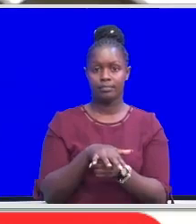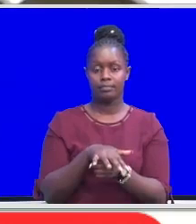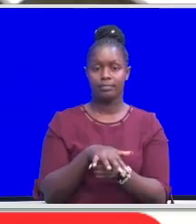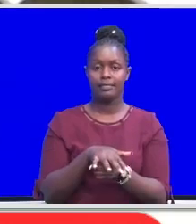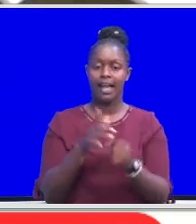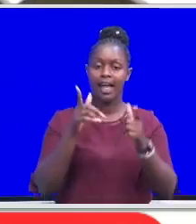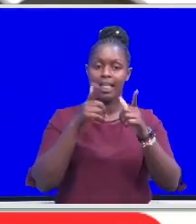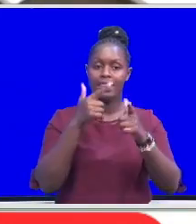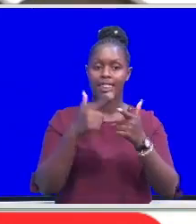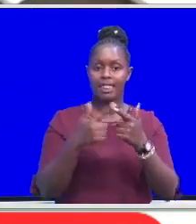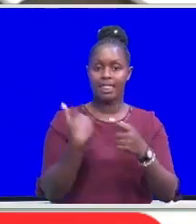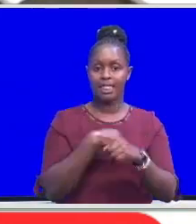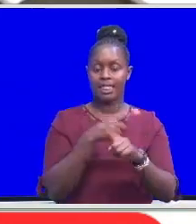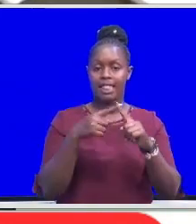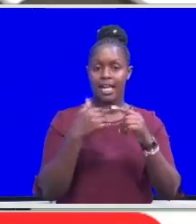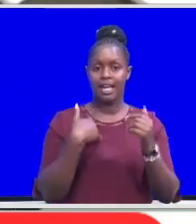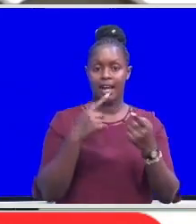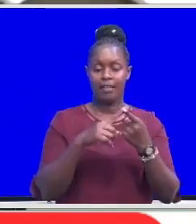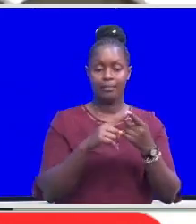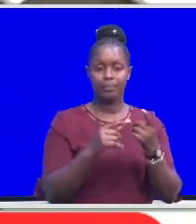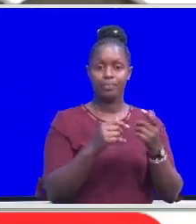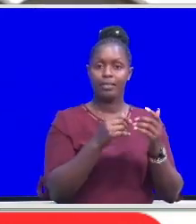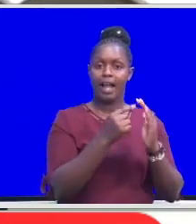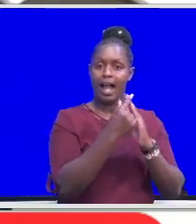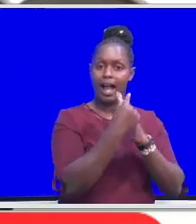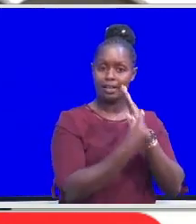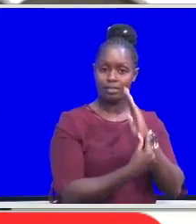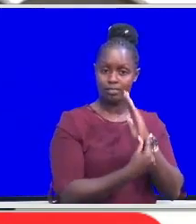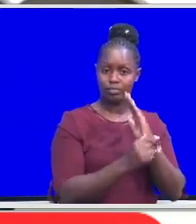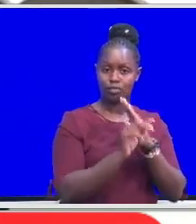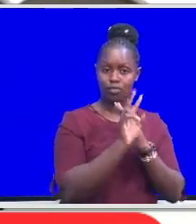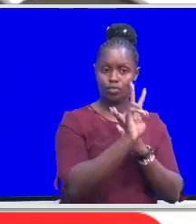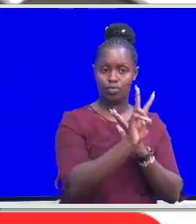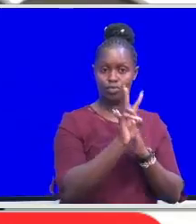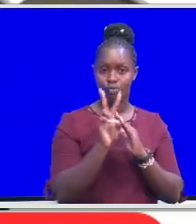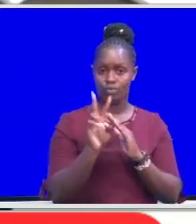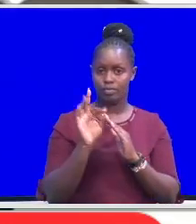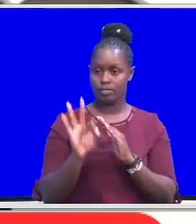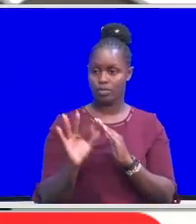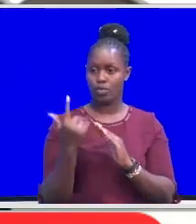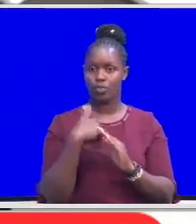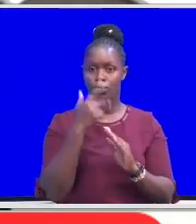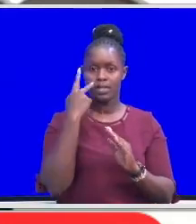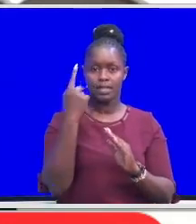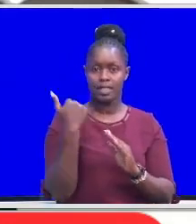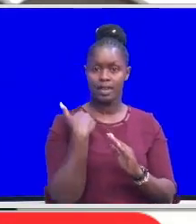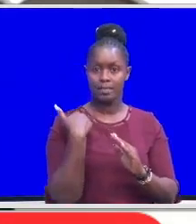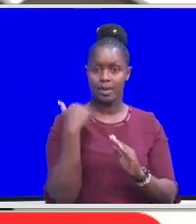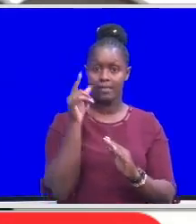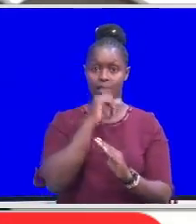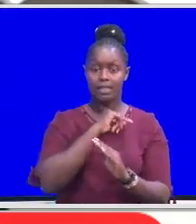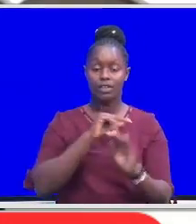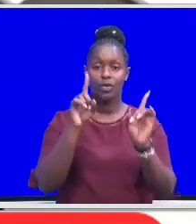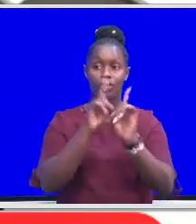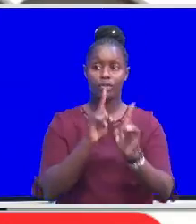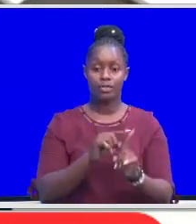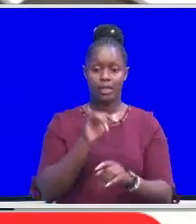Then there is reliance on Article 223, which we just saw the figures. And in that